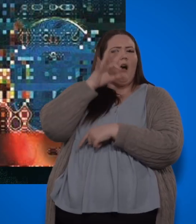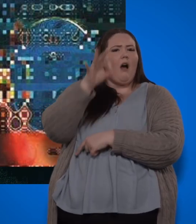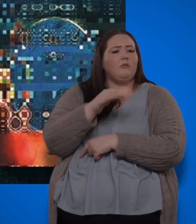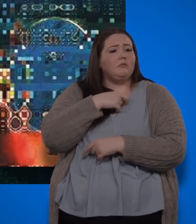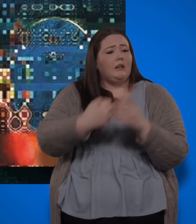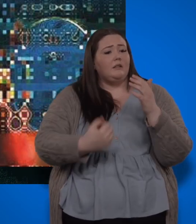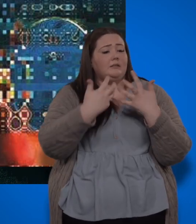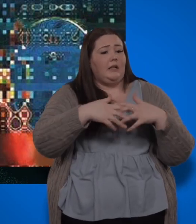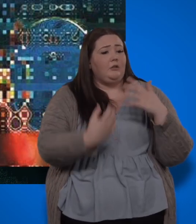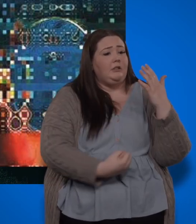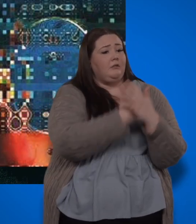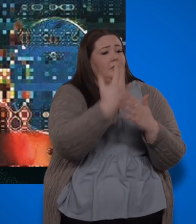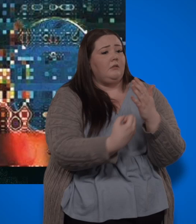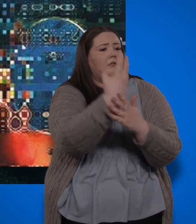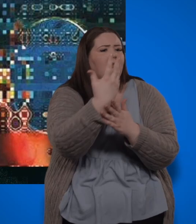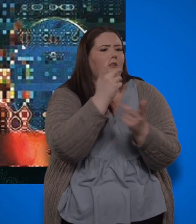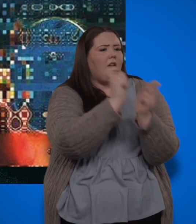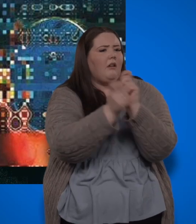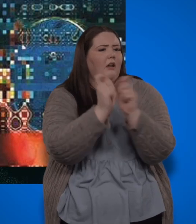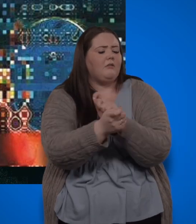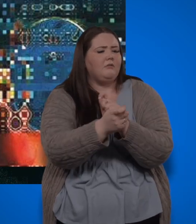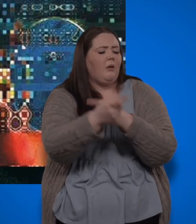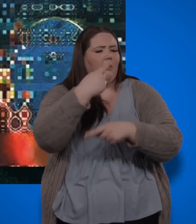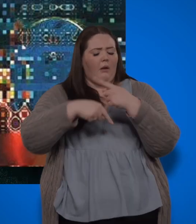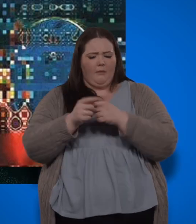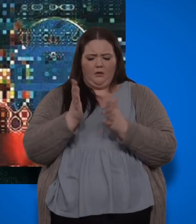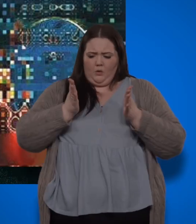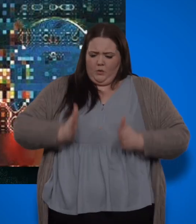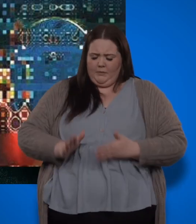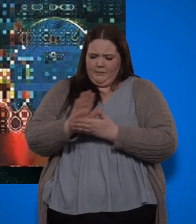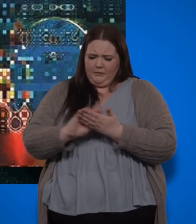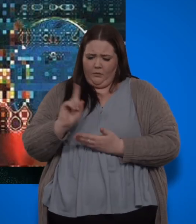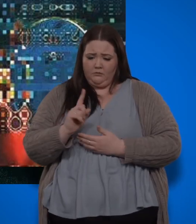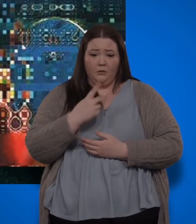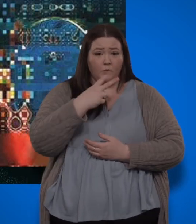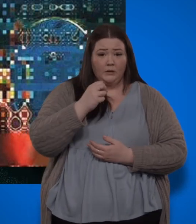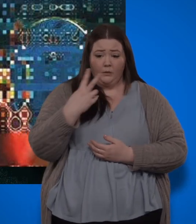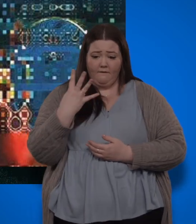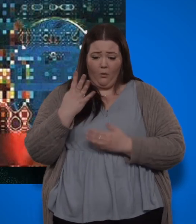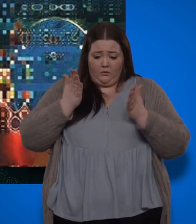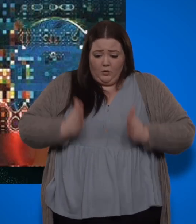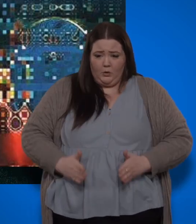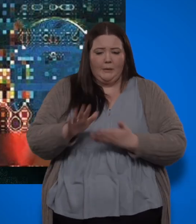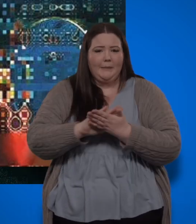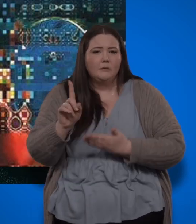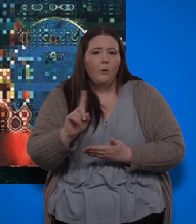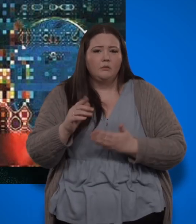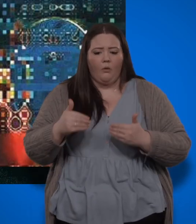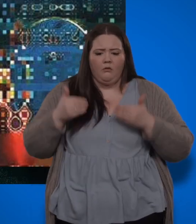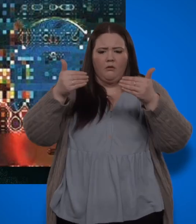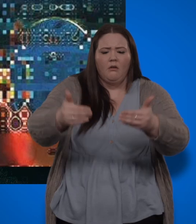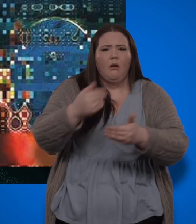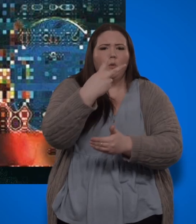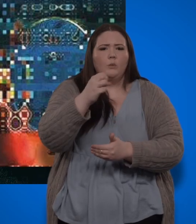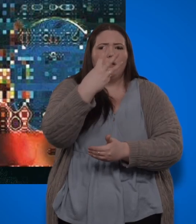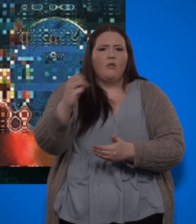technology tell us about what it means to be human? What does it mean to be human in 2024? And what about